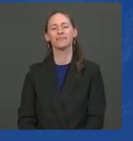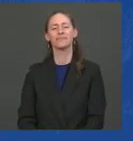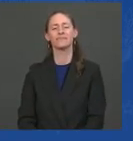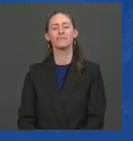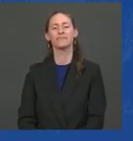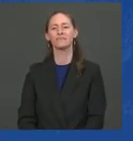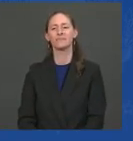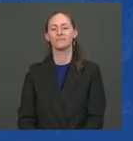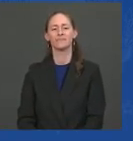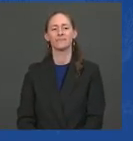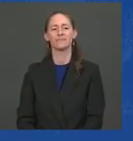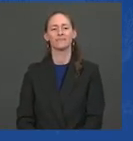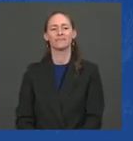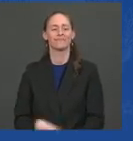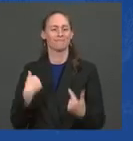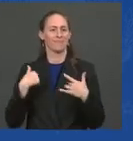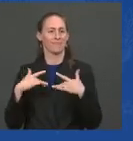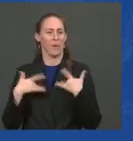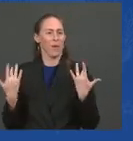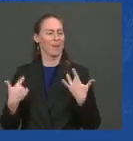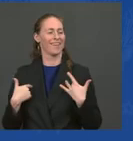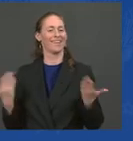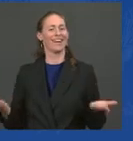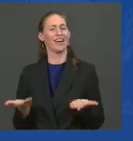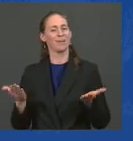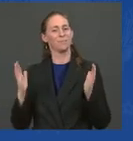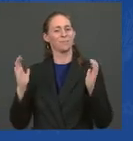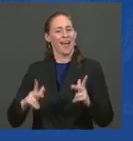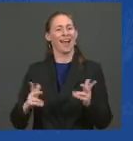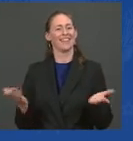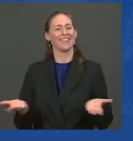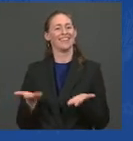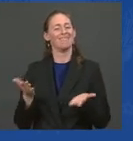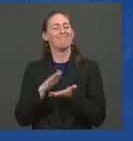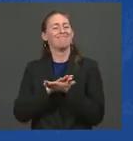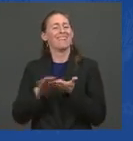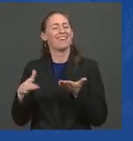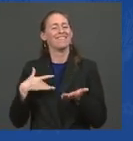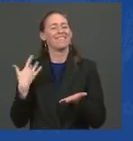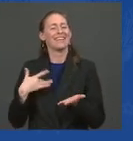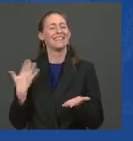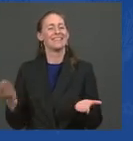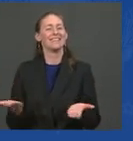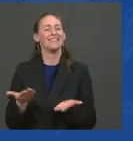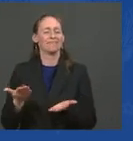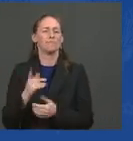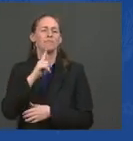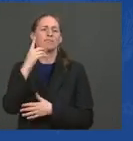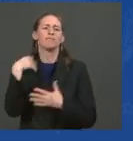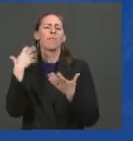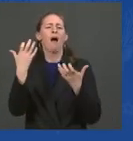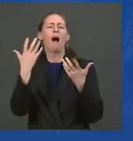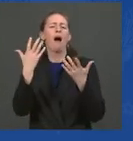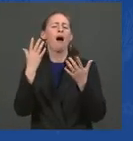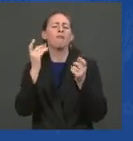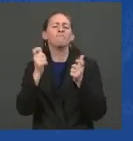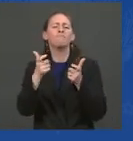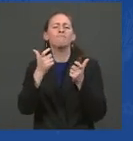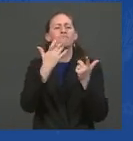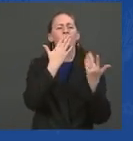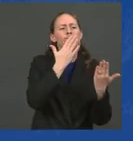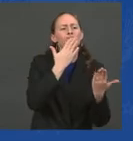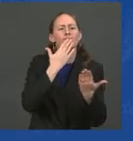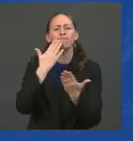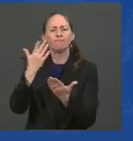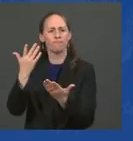Well, it's great to be back on the campus here, and let me briefly, if I may, thank so many people who have made this day possible, going